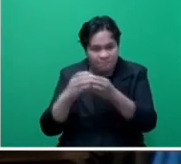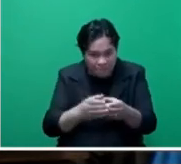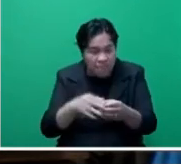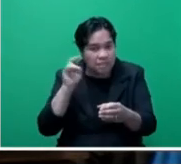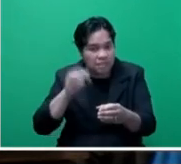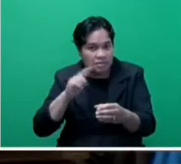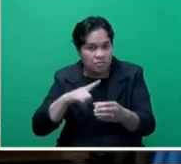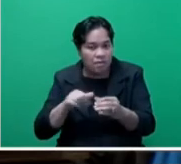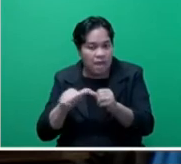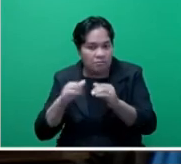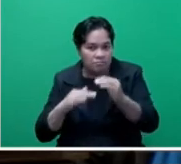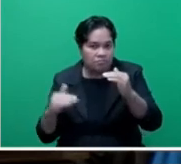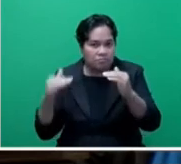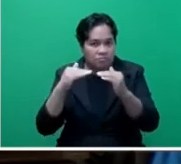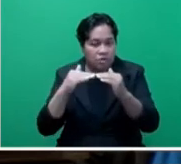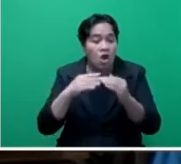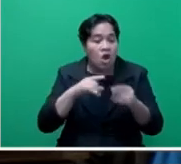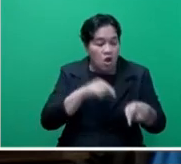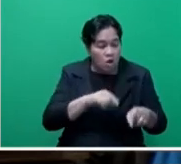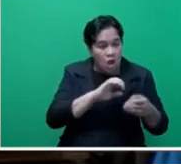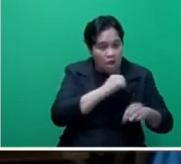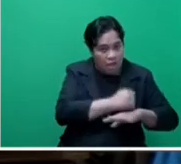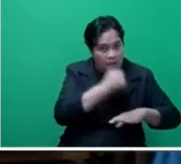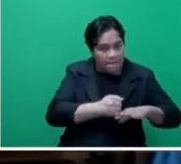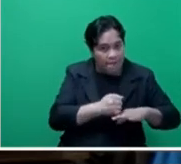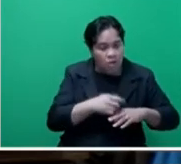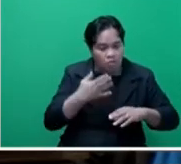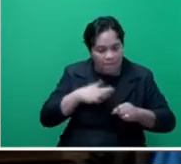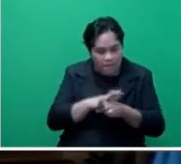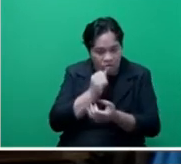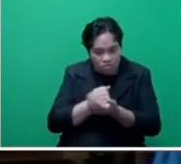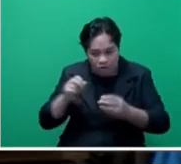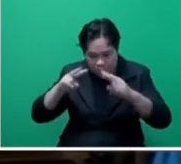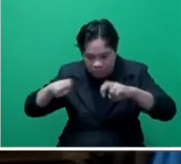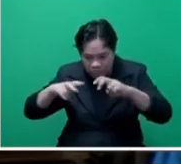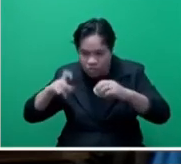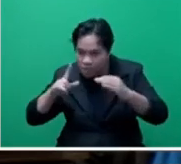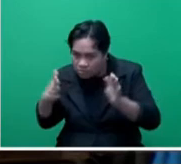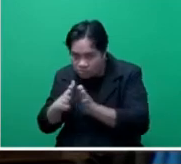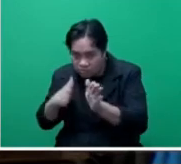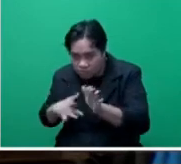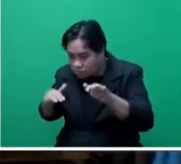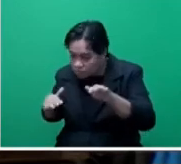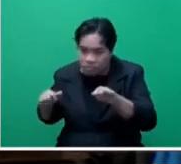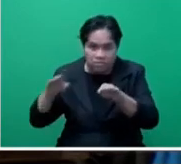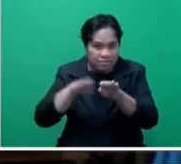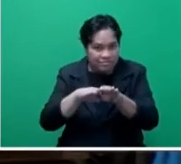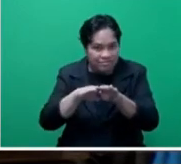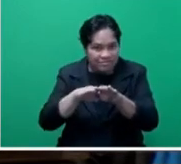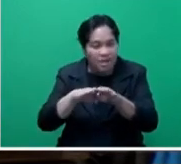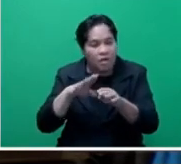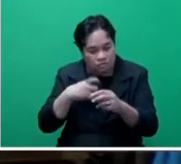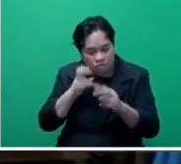prioritized in government's response was clear. This government ensured that the most marginalized and vulnerable groups continue